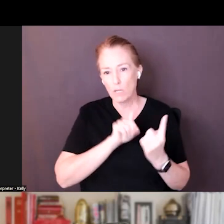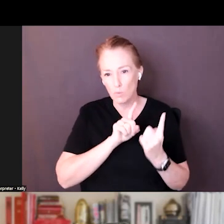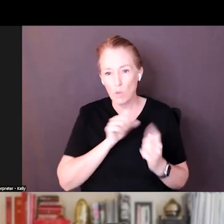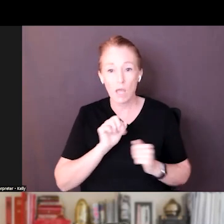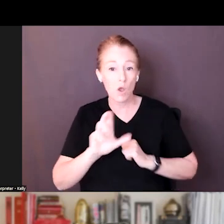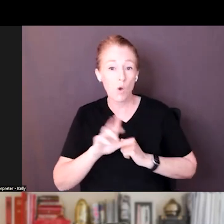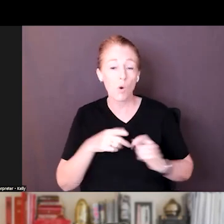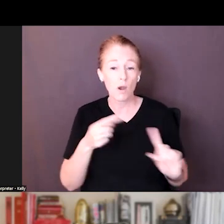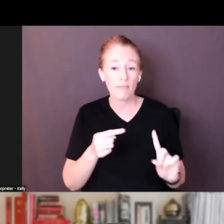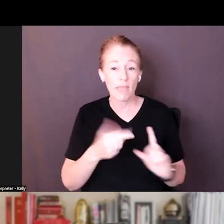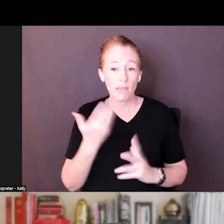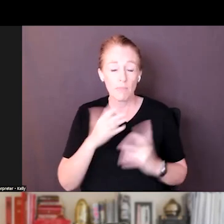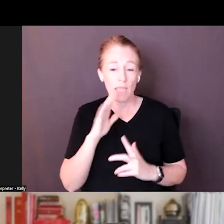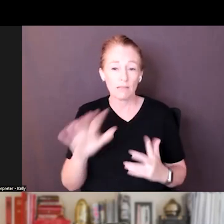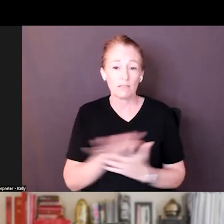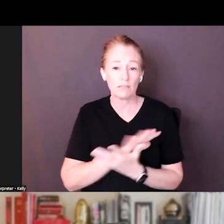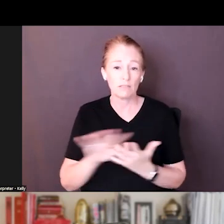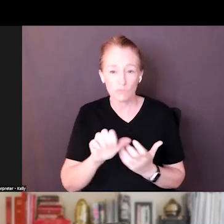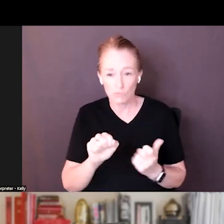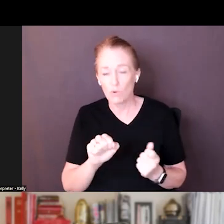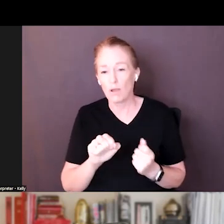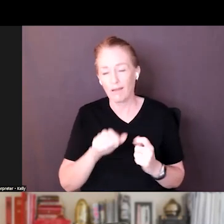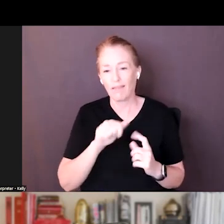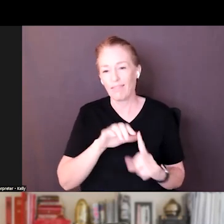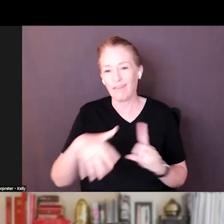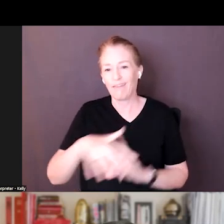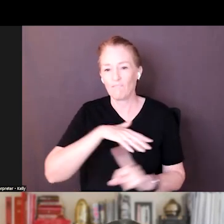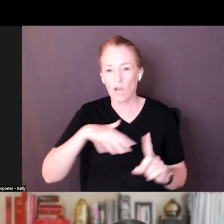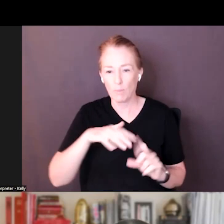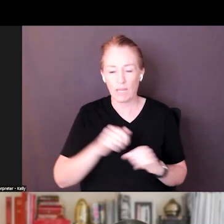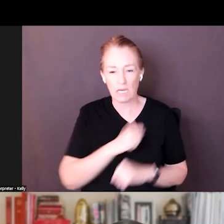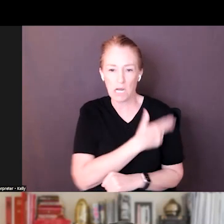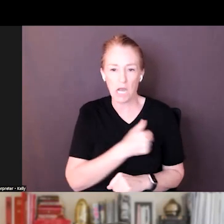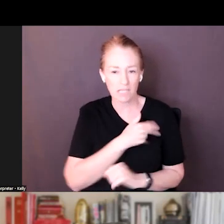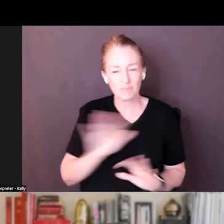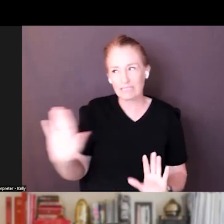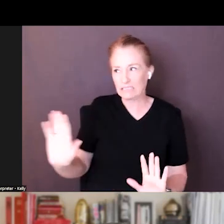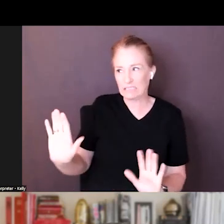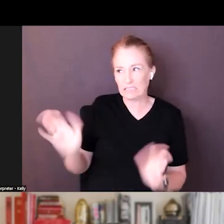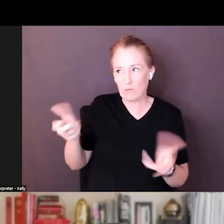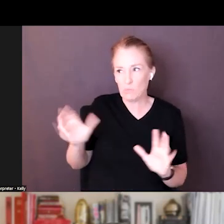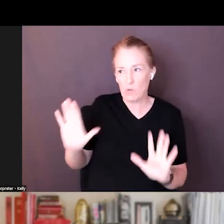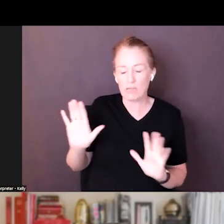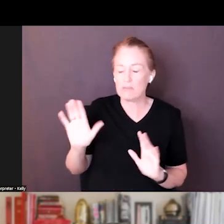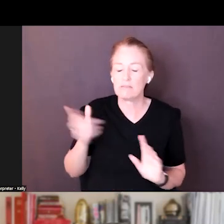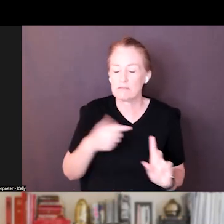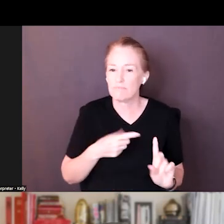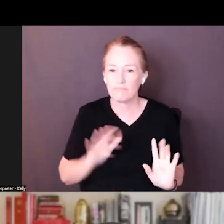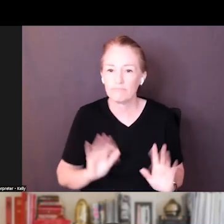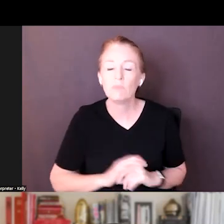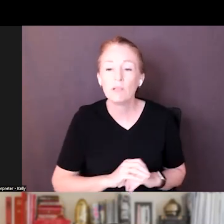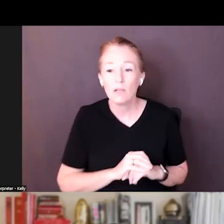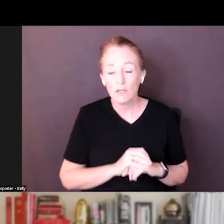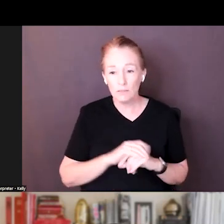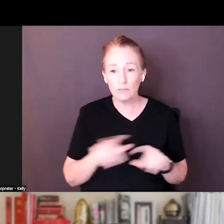of the environment at times, and hospitals are unwilling to take those patients. And then there are patients with